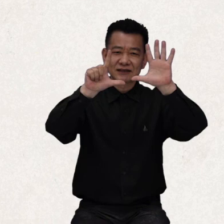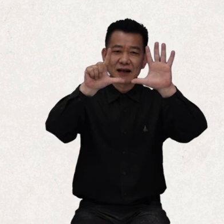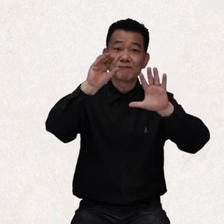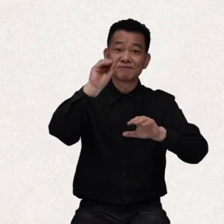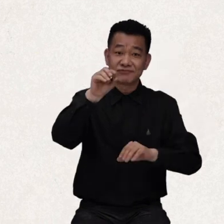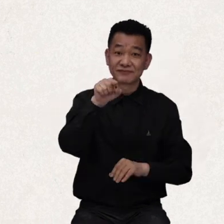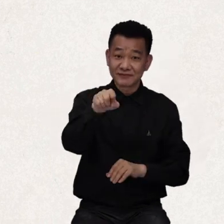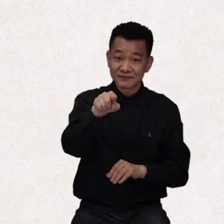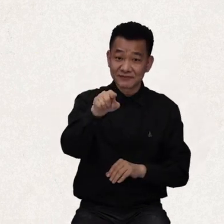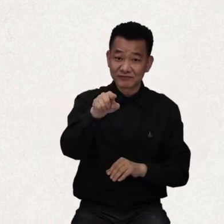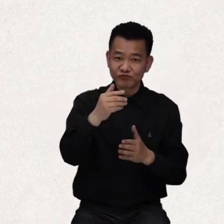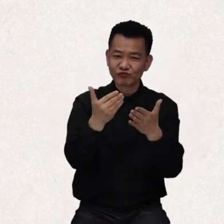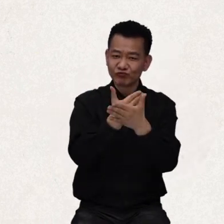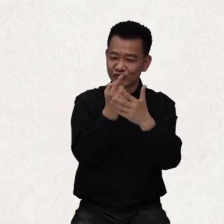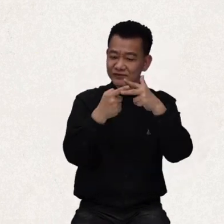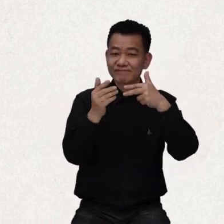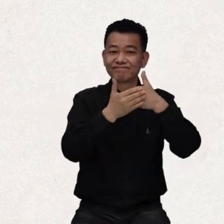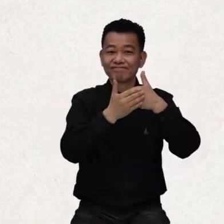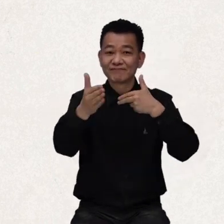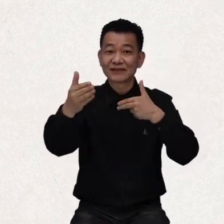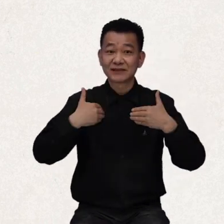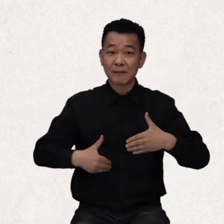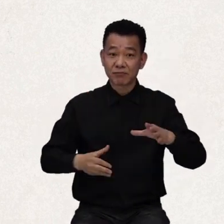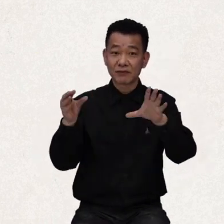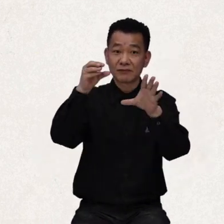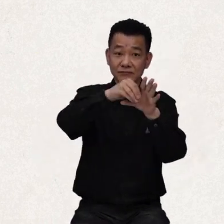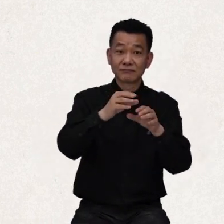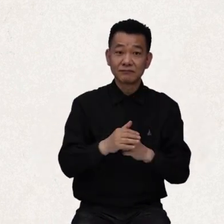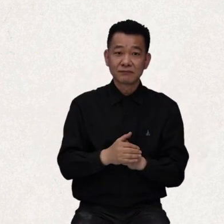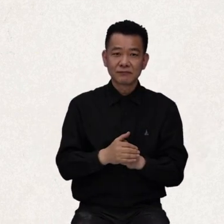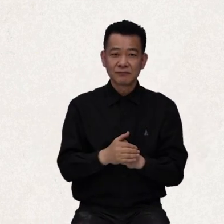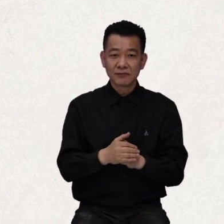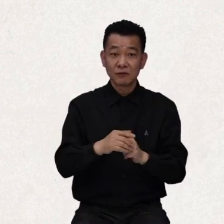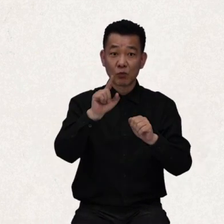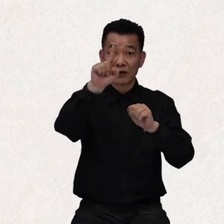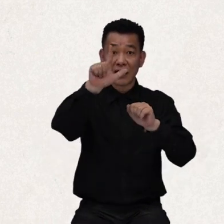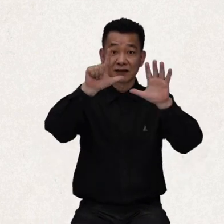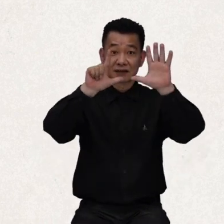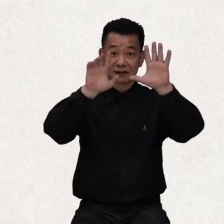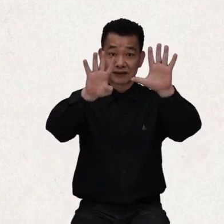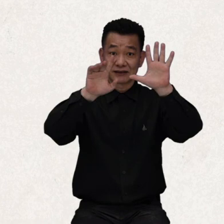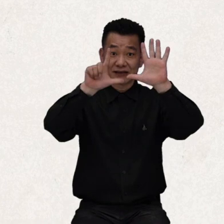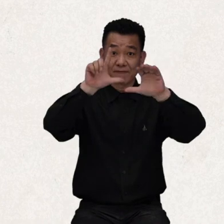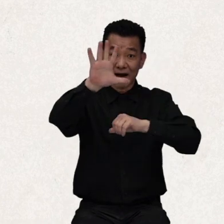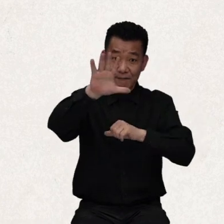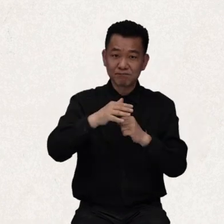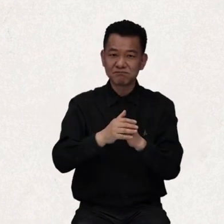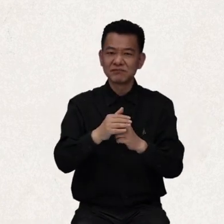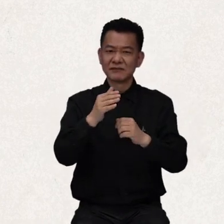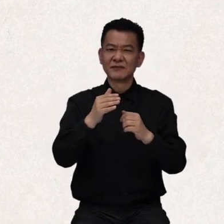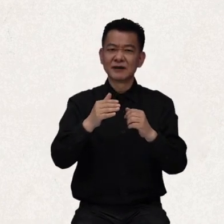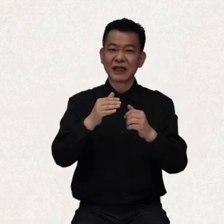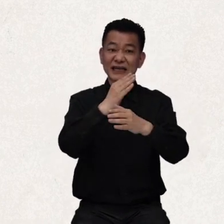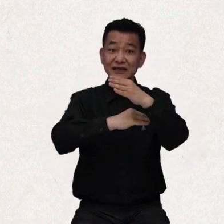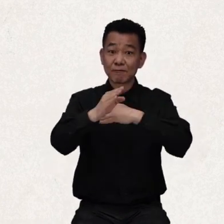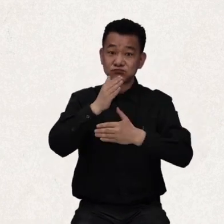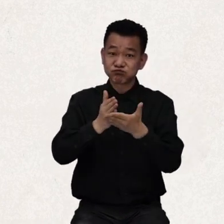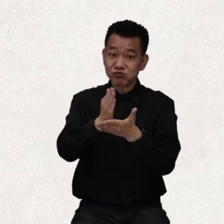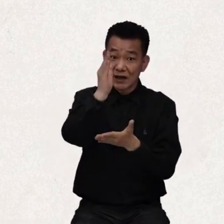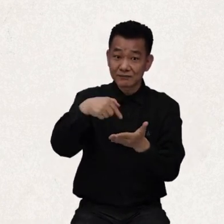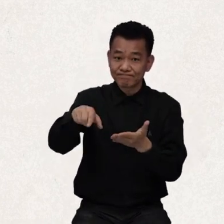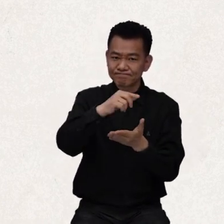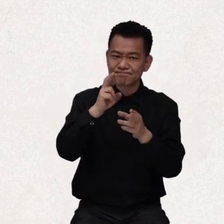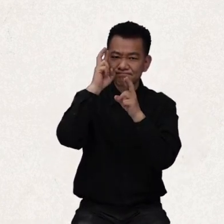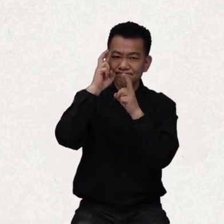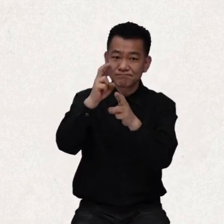the 1970s. In 1975, in order to protect and respect the rights of persons with disabilities,